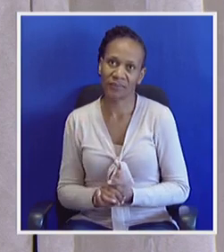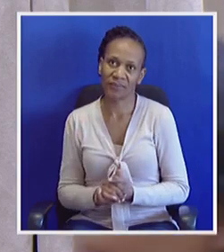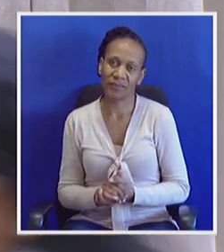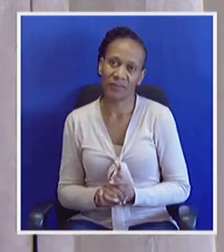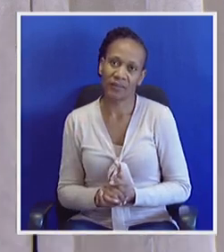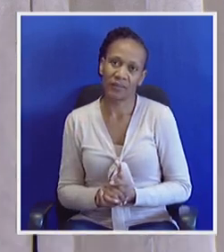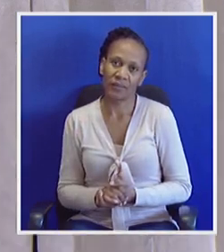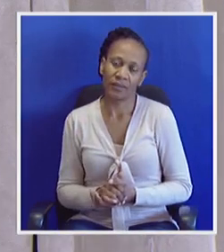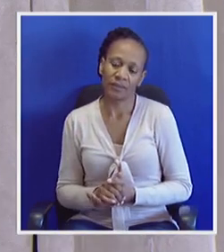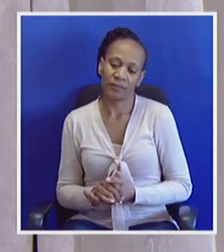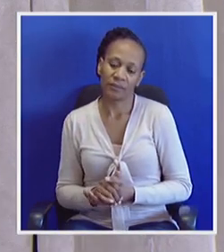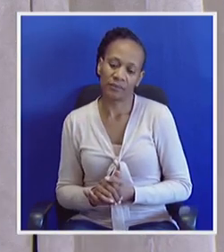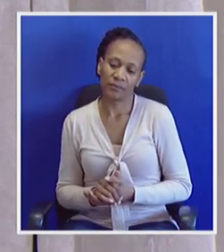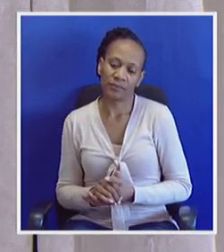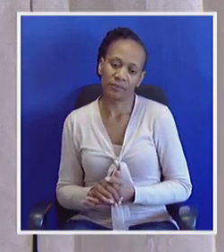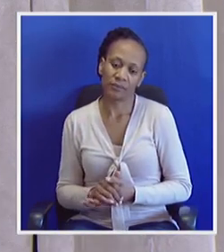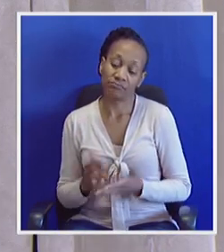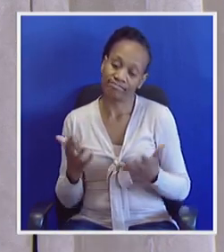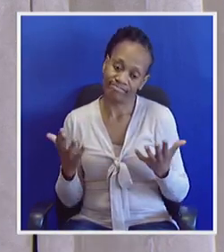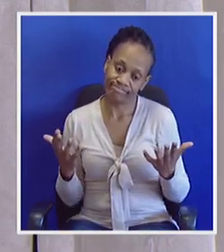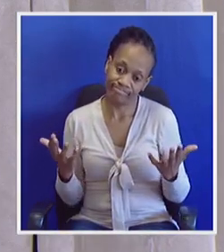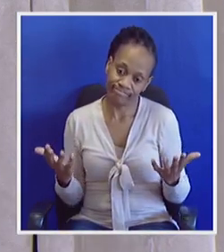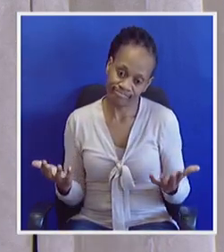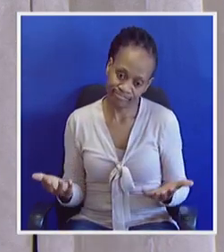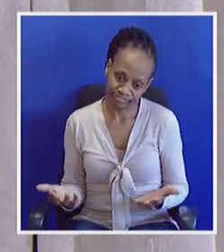much. The